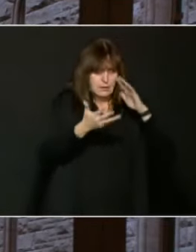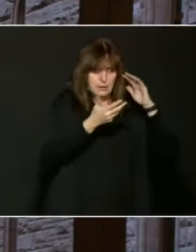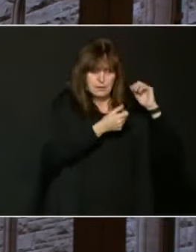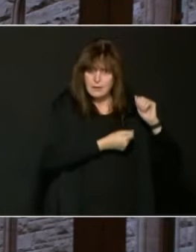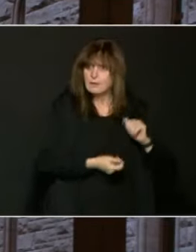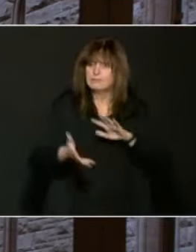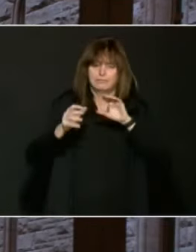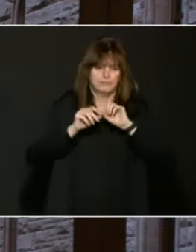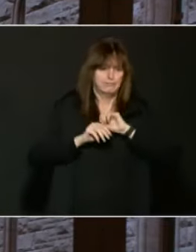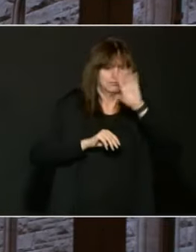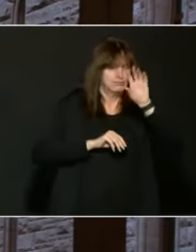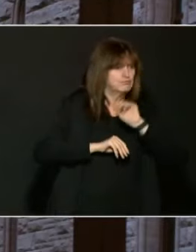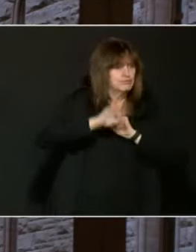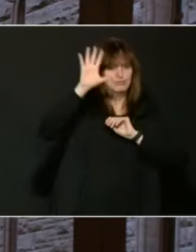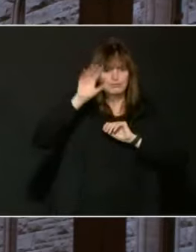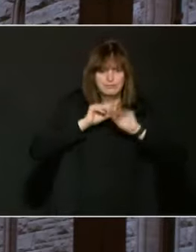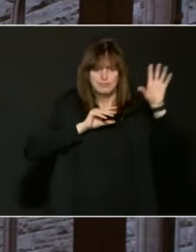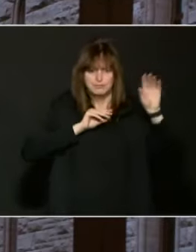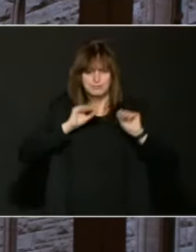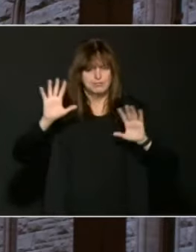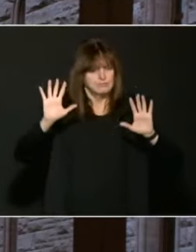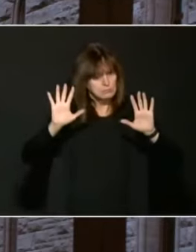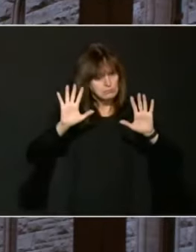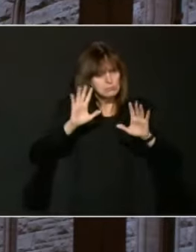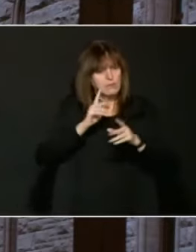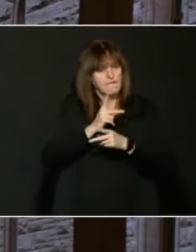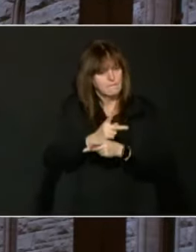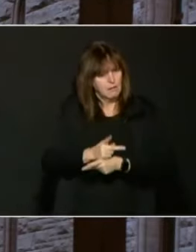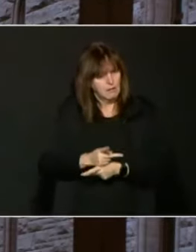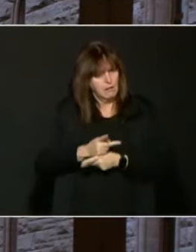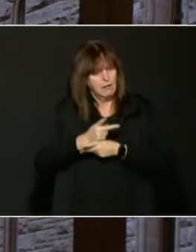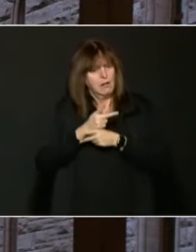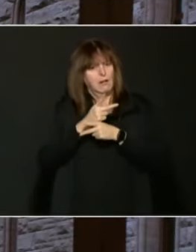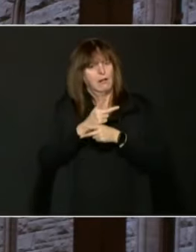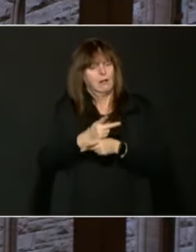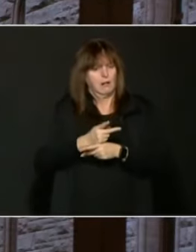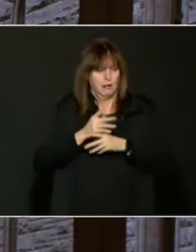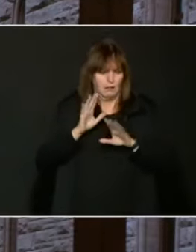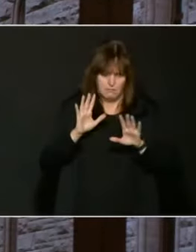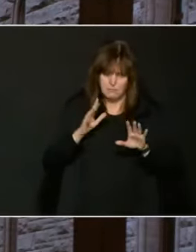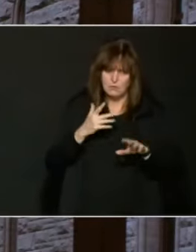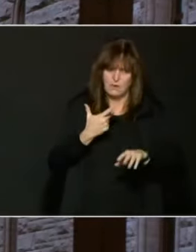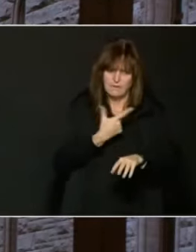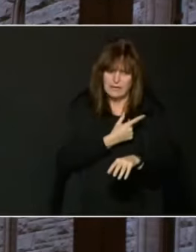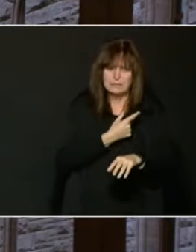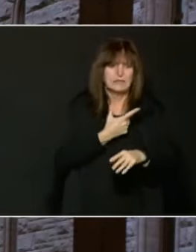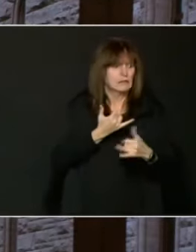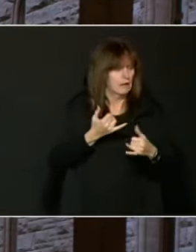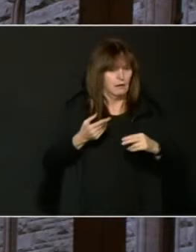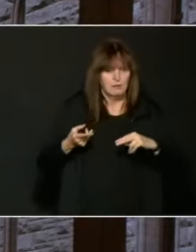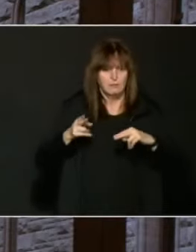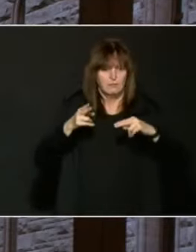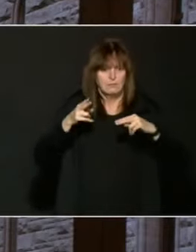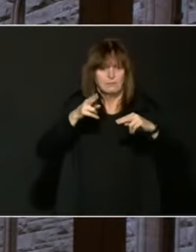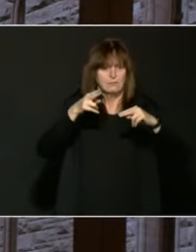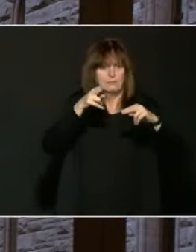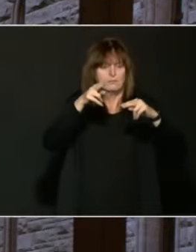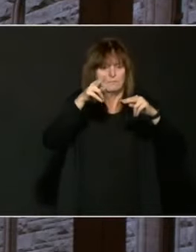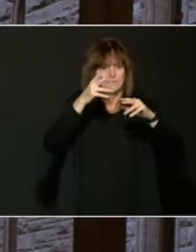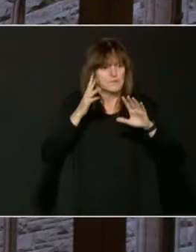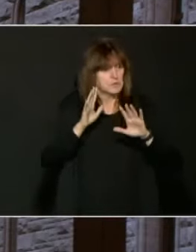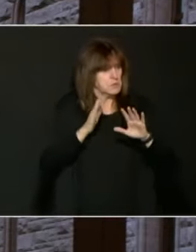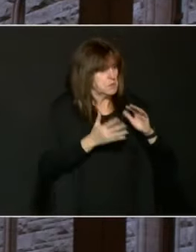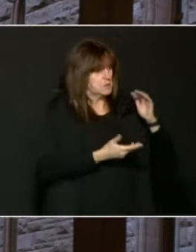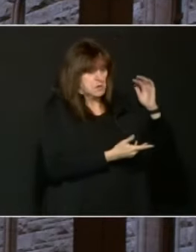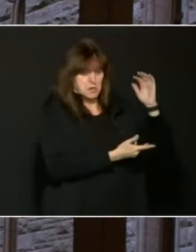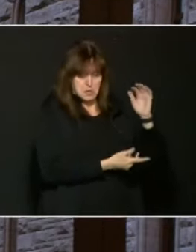with documentation towards that goal. As we now hear more vaccines are becoming available, more are in the process of being